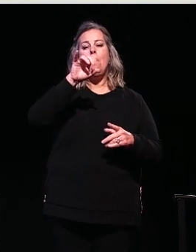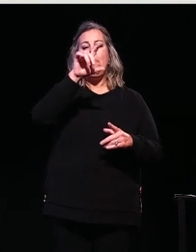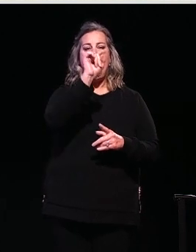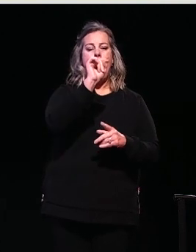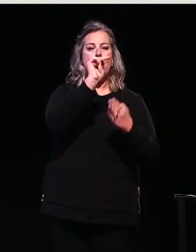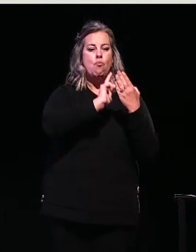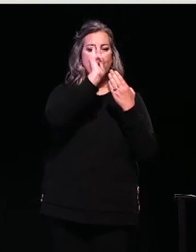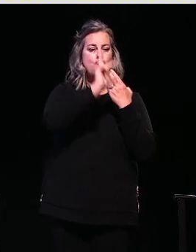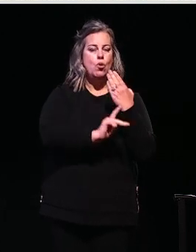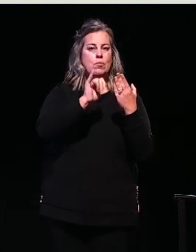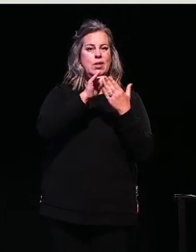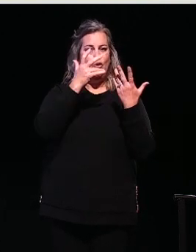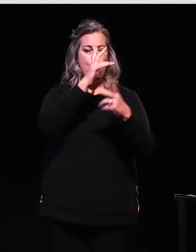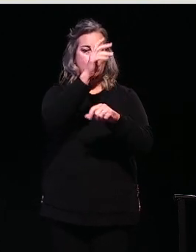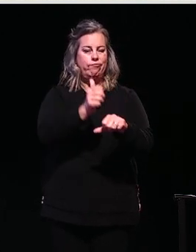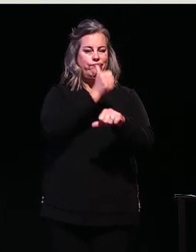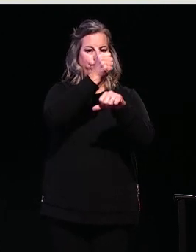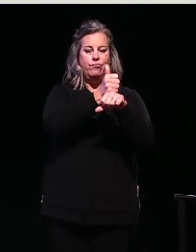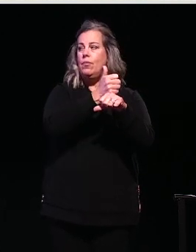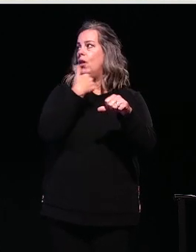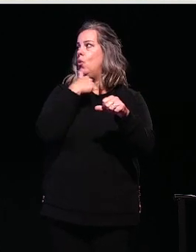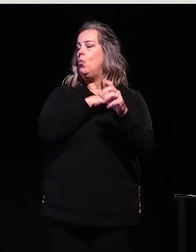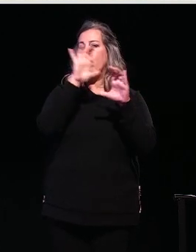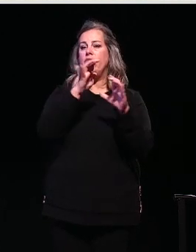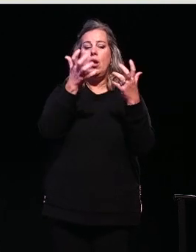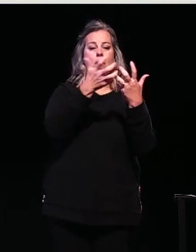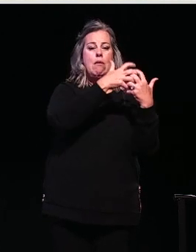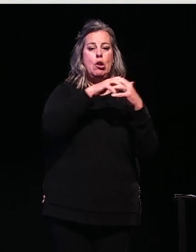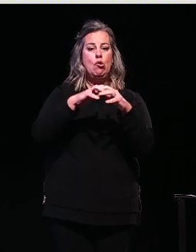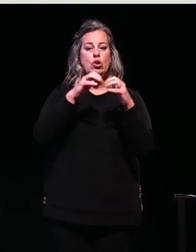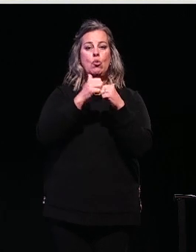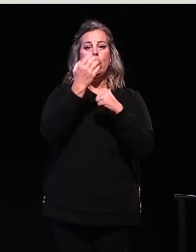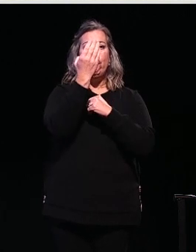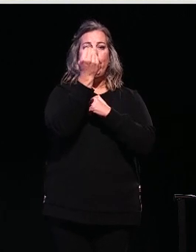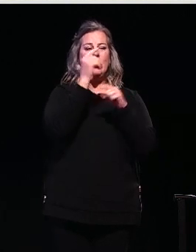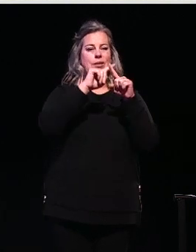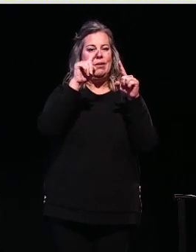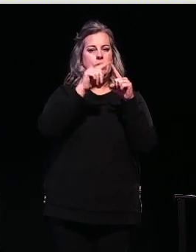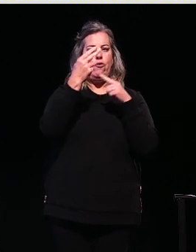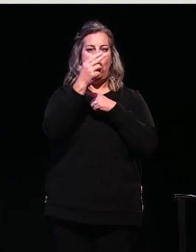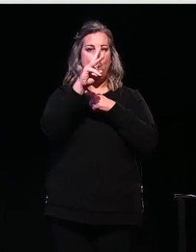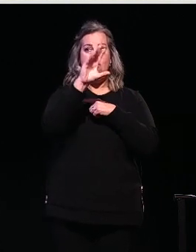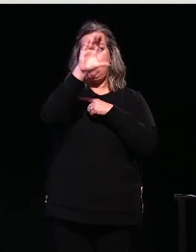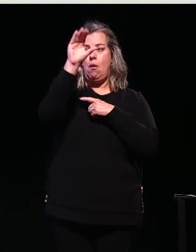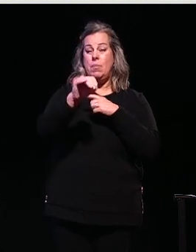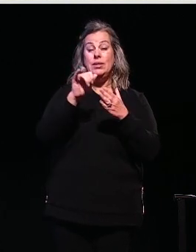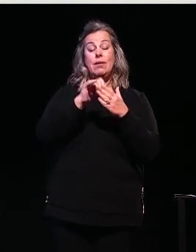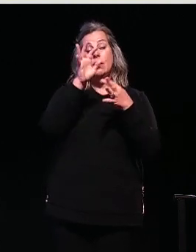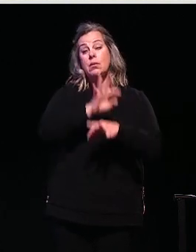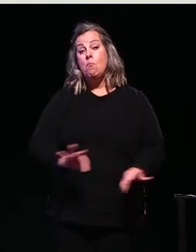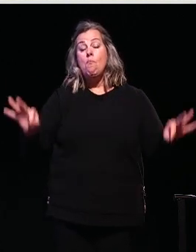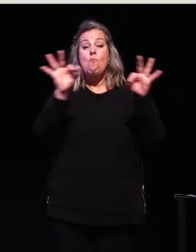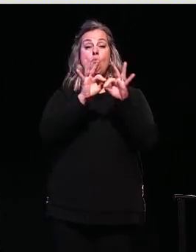for over a year, shown them the performance, and done the integration with over 14 different hardware companies. This is a really big deal and a really big